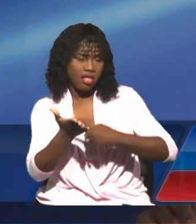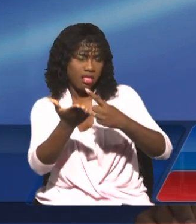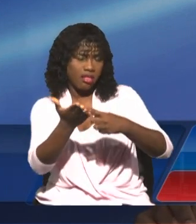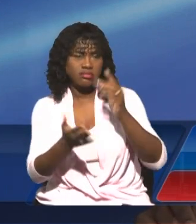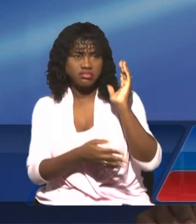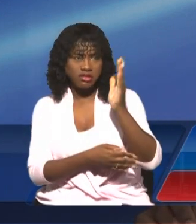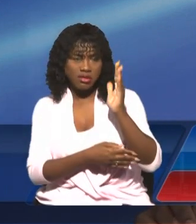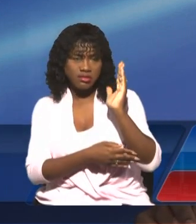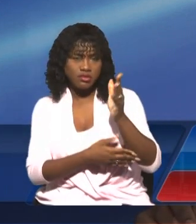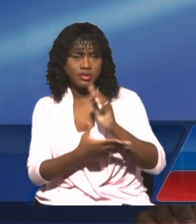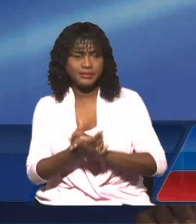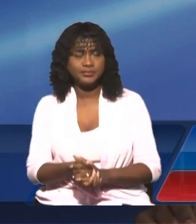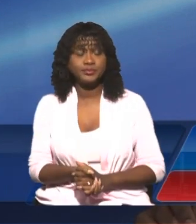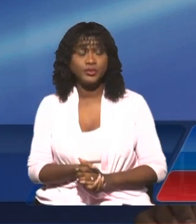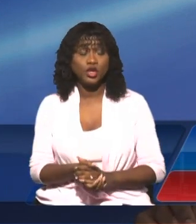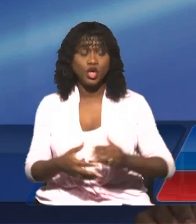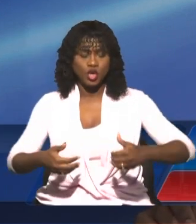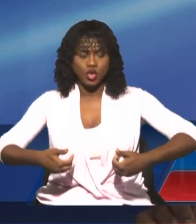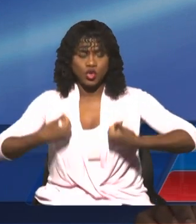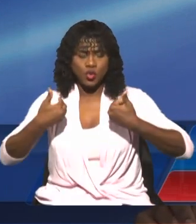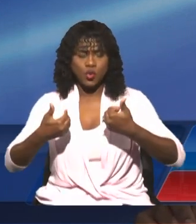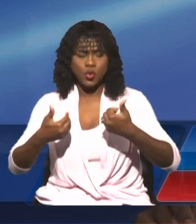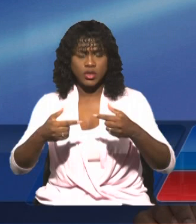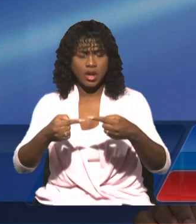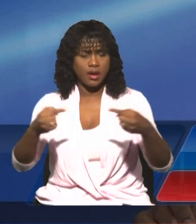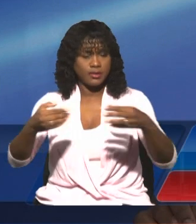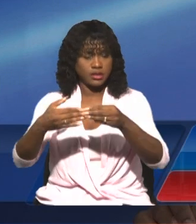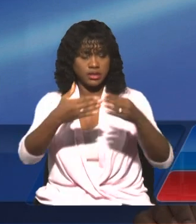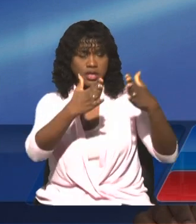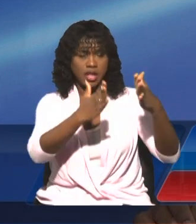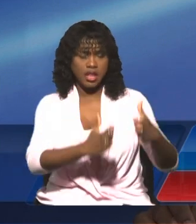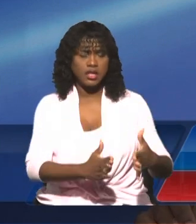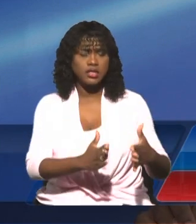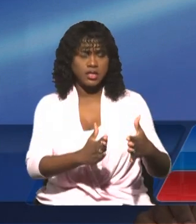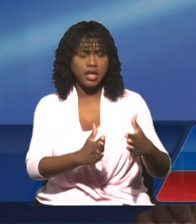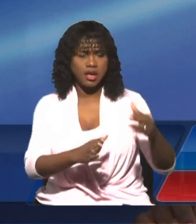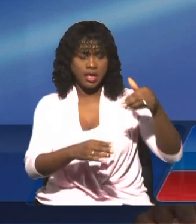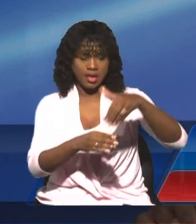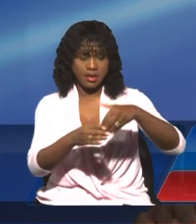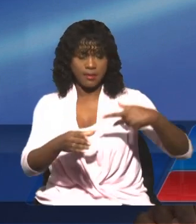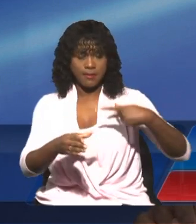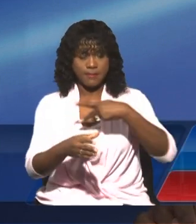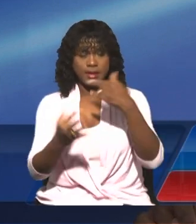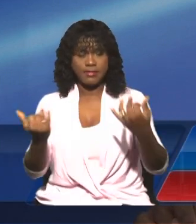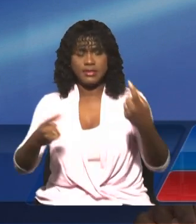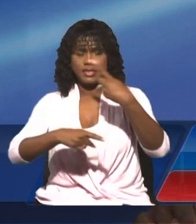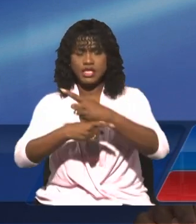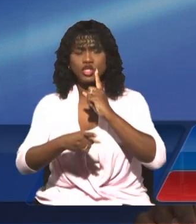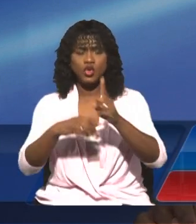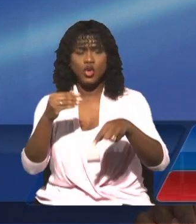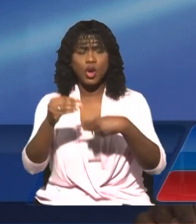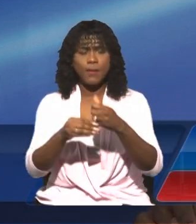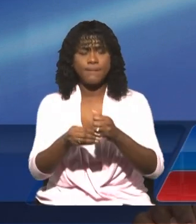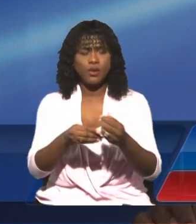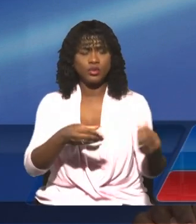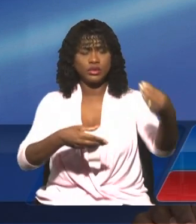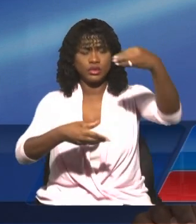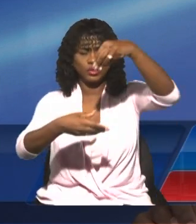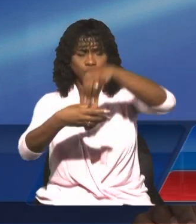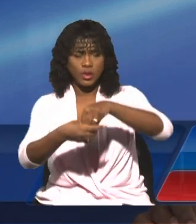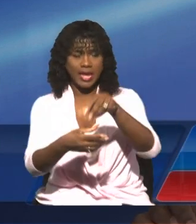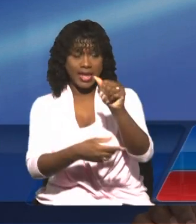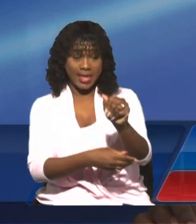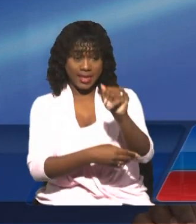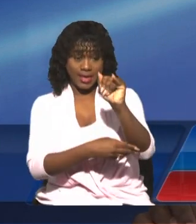to the youth opposition leader Bryanna Atwell, speaking during debate on a policy to integrate AI into the education